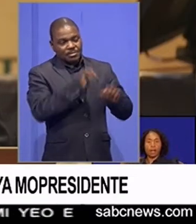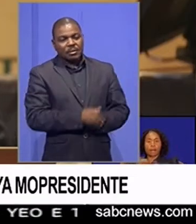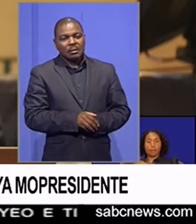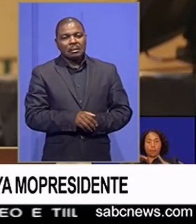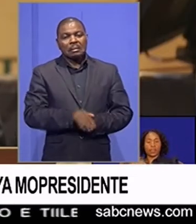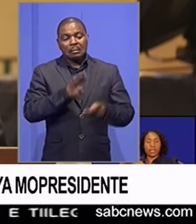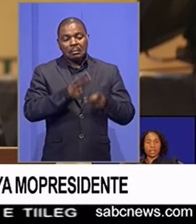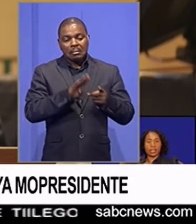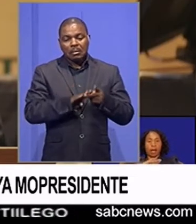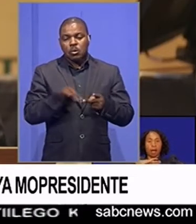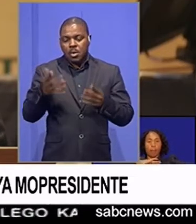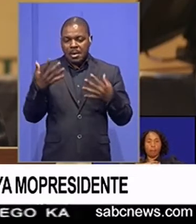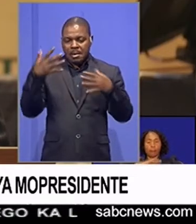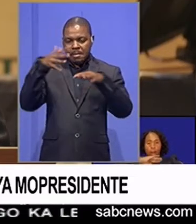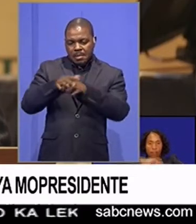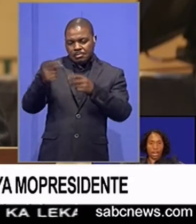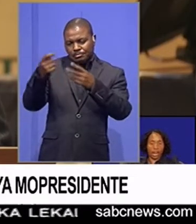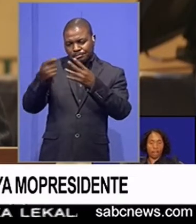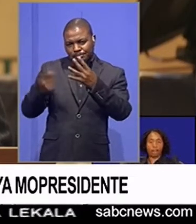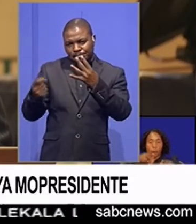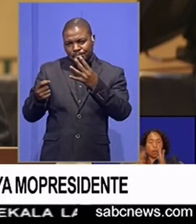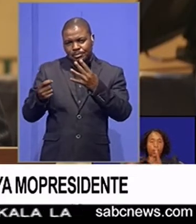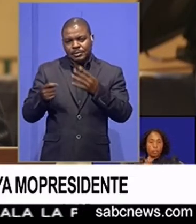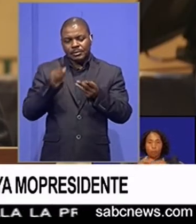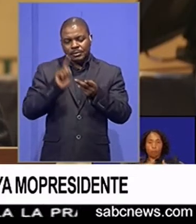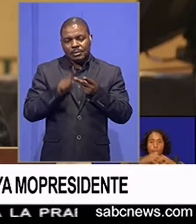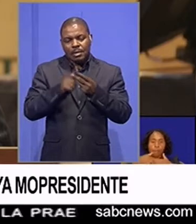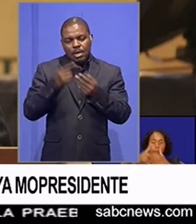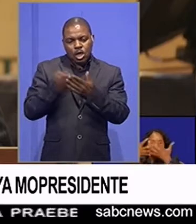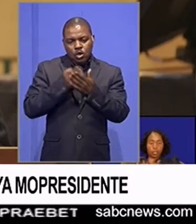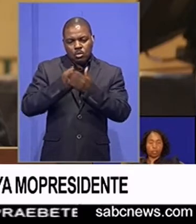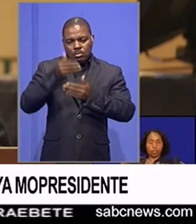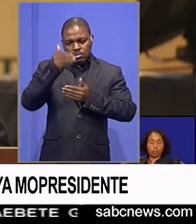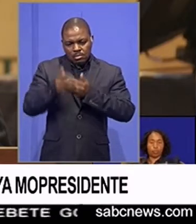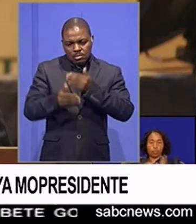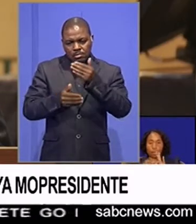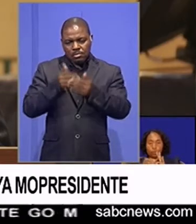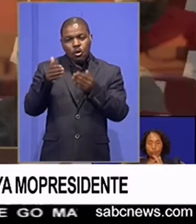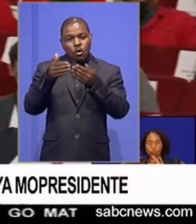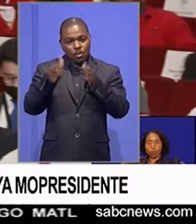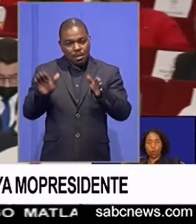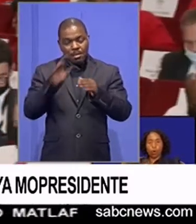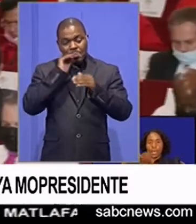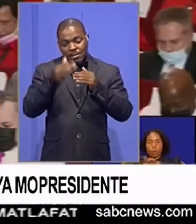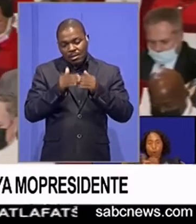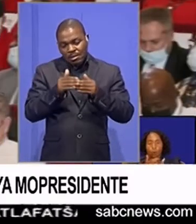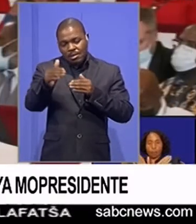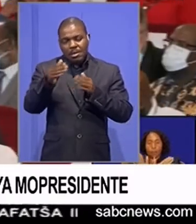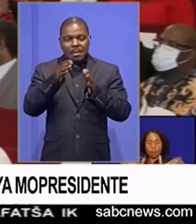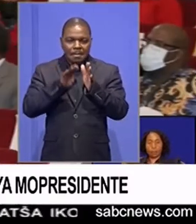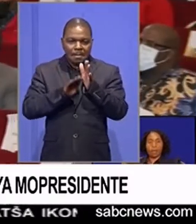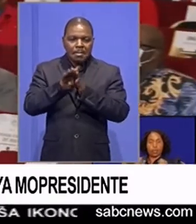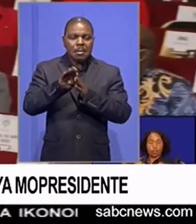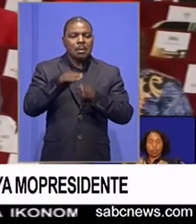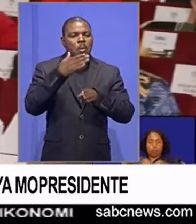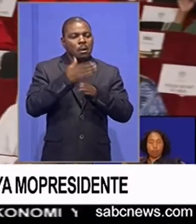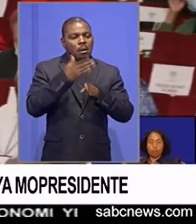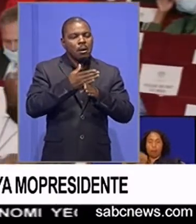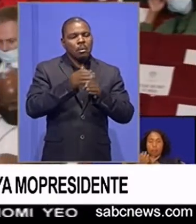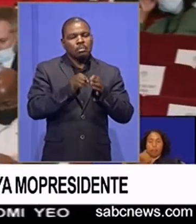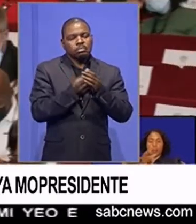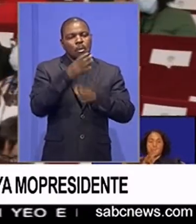relief measures that we implemented and the phased reopening of the economy, we expect to see a strong recovery in employment by the end